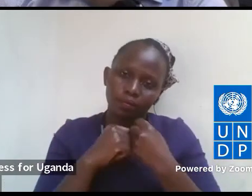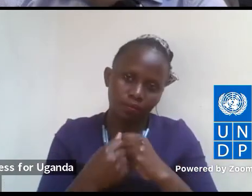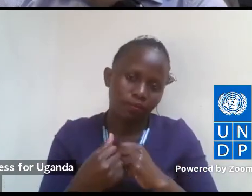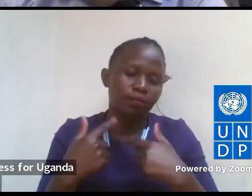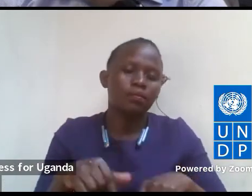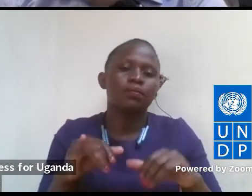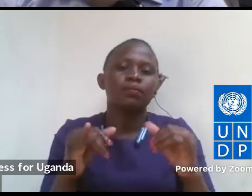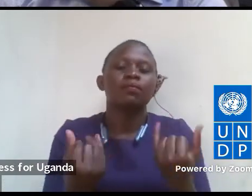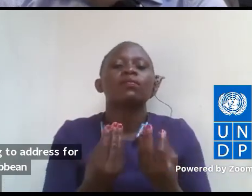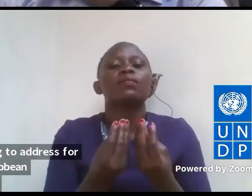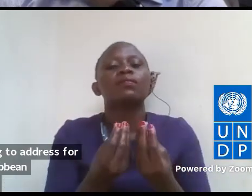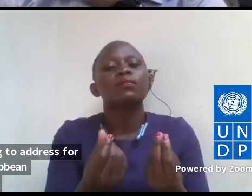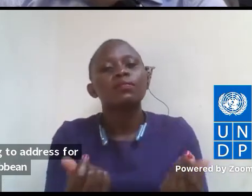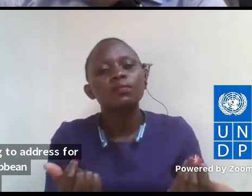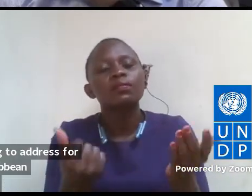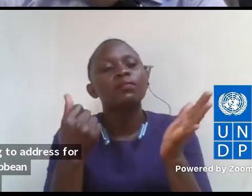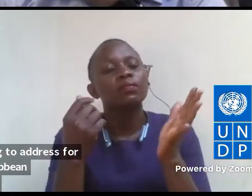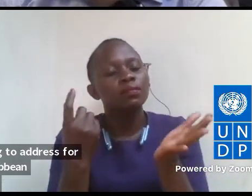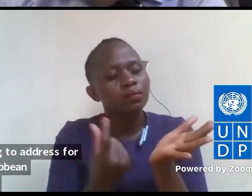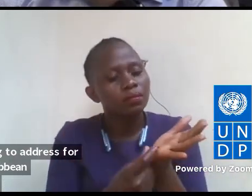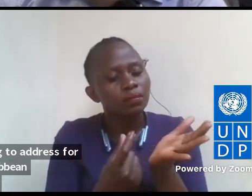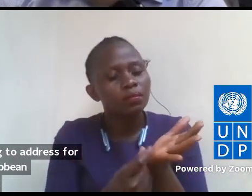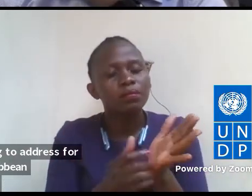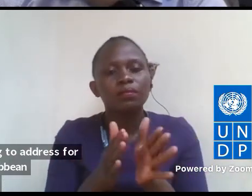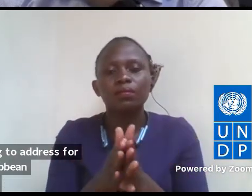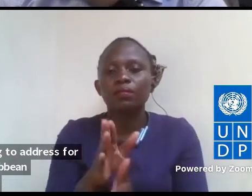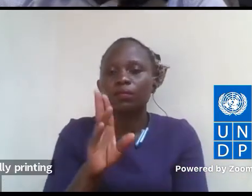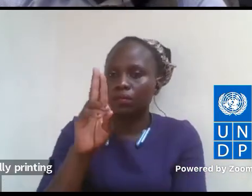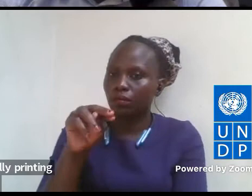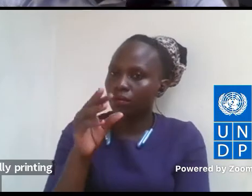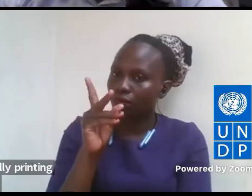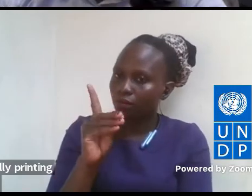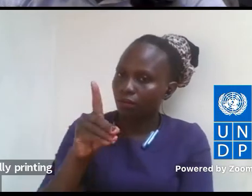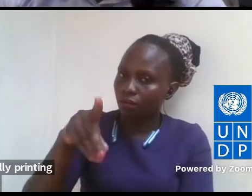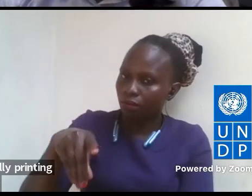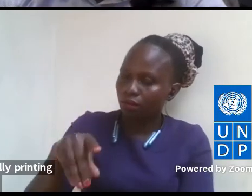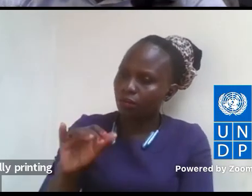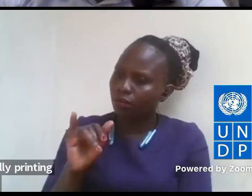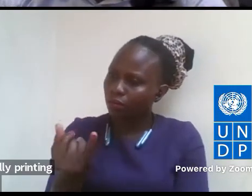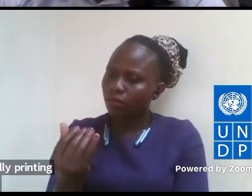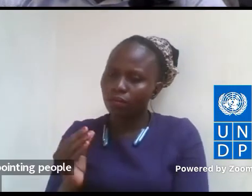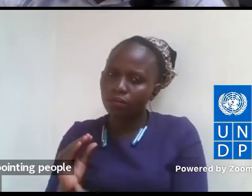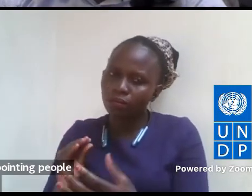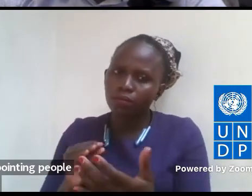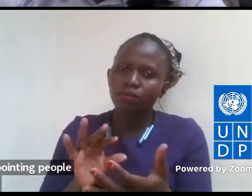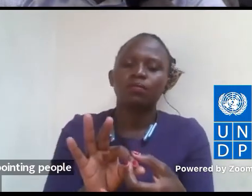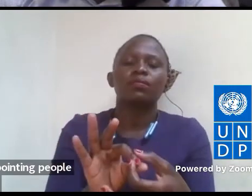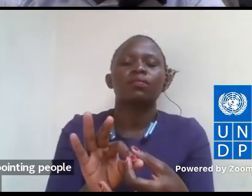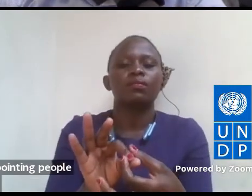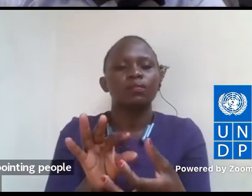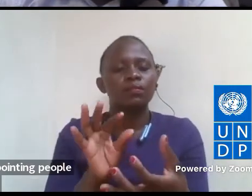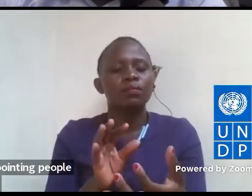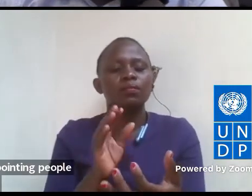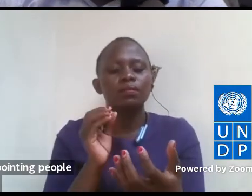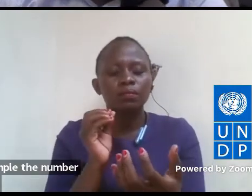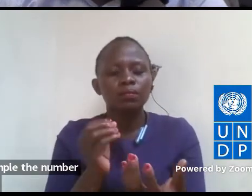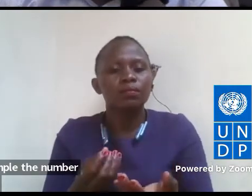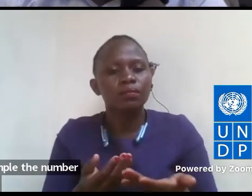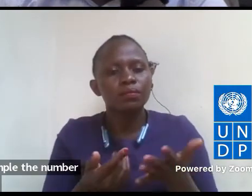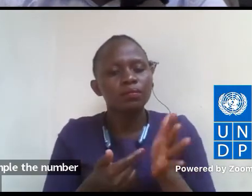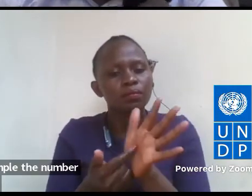been trying to plug this gap in terms of actually pointing people to the right direction, looking at, for example, the Uganda Chamber of Mines